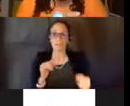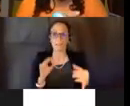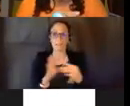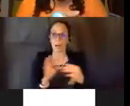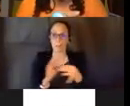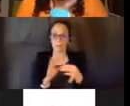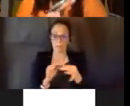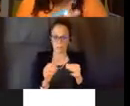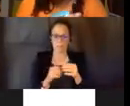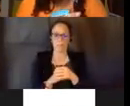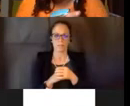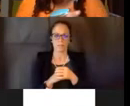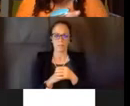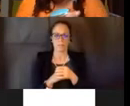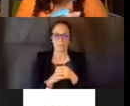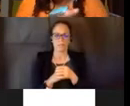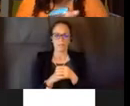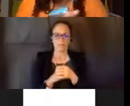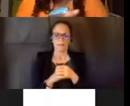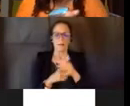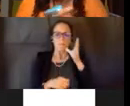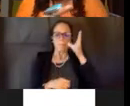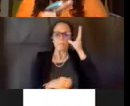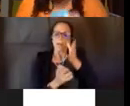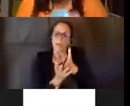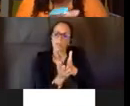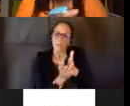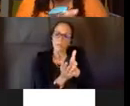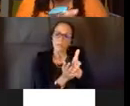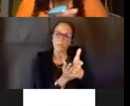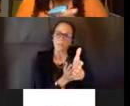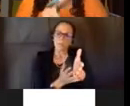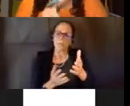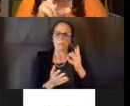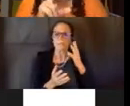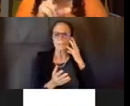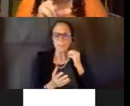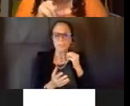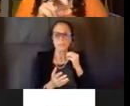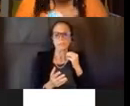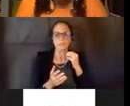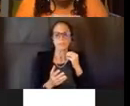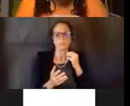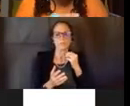particular get depressed. My mother, you know, deals with depression off and on in general,